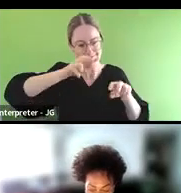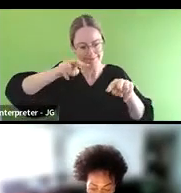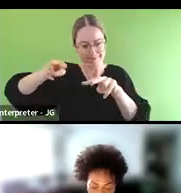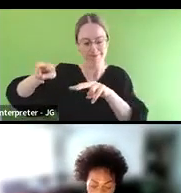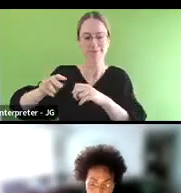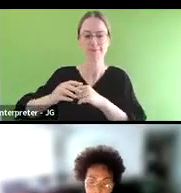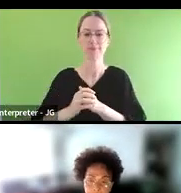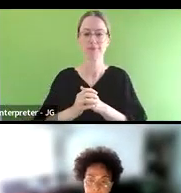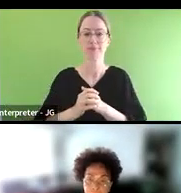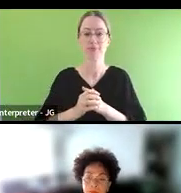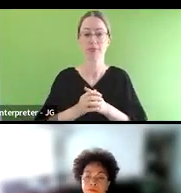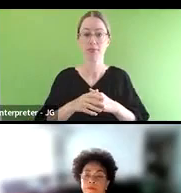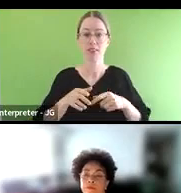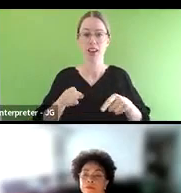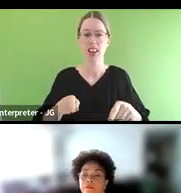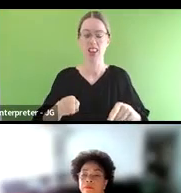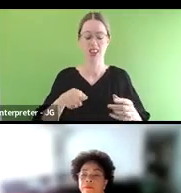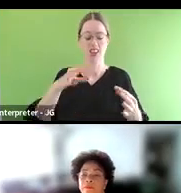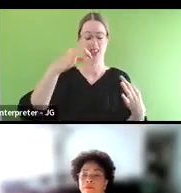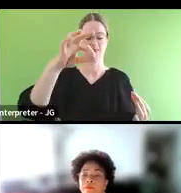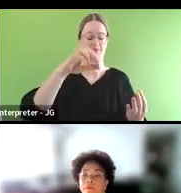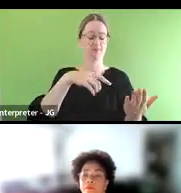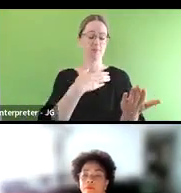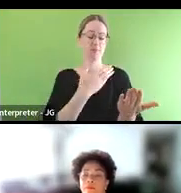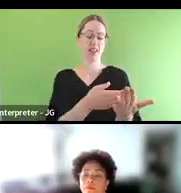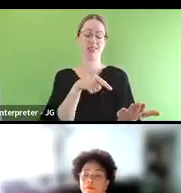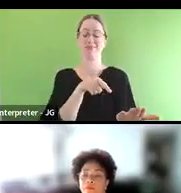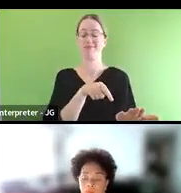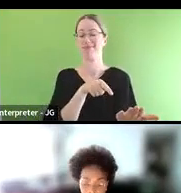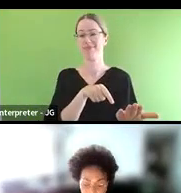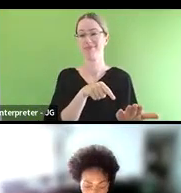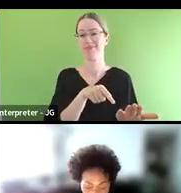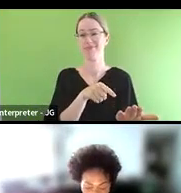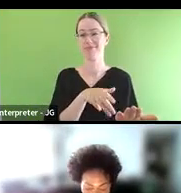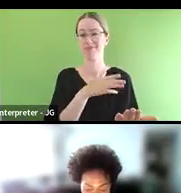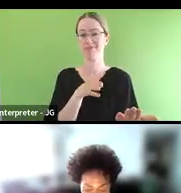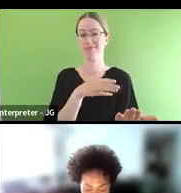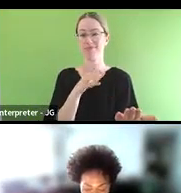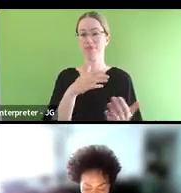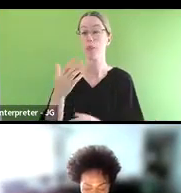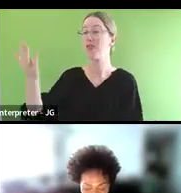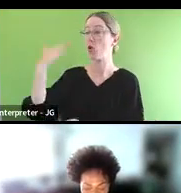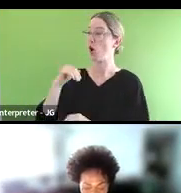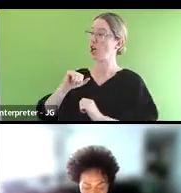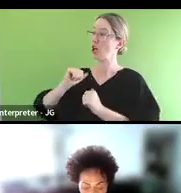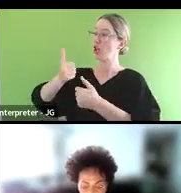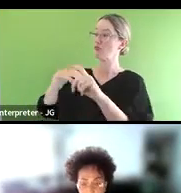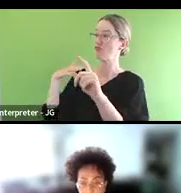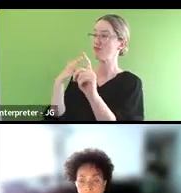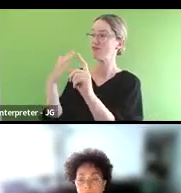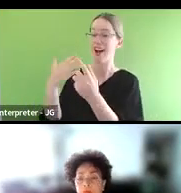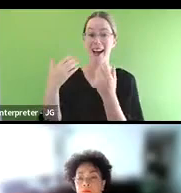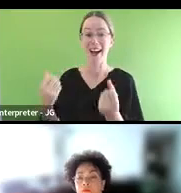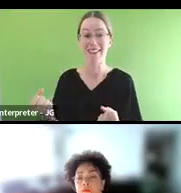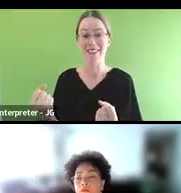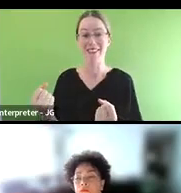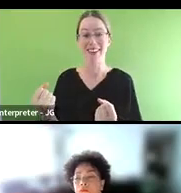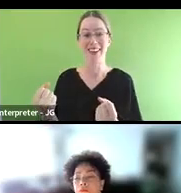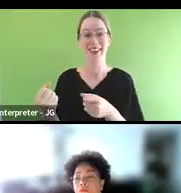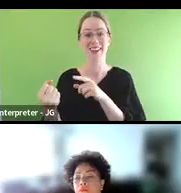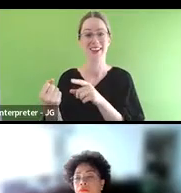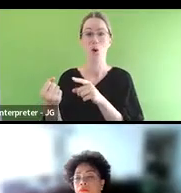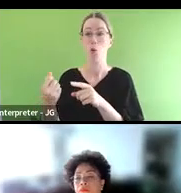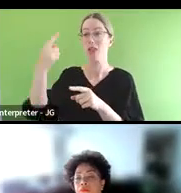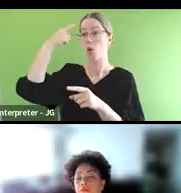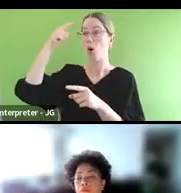me, this smells like a bill that was once really ambitious. It was designed to create